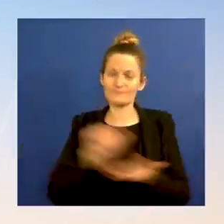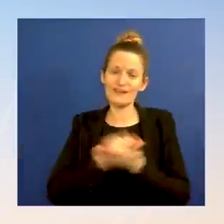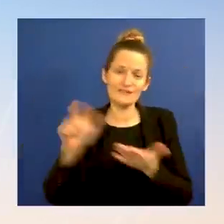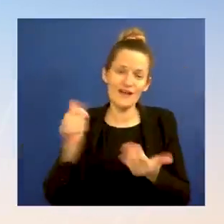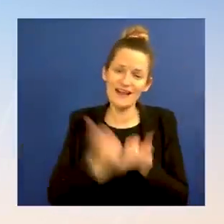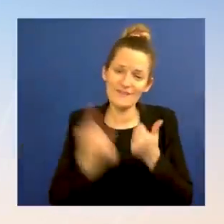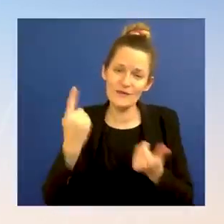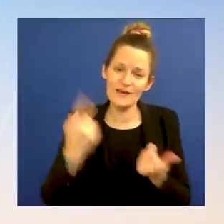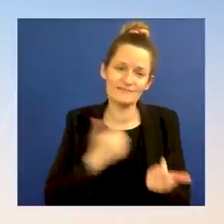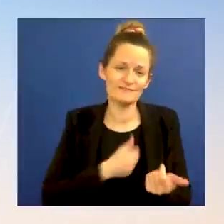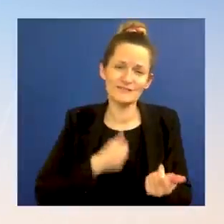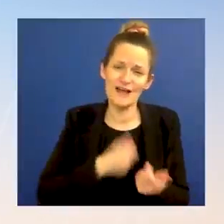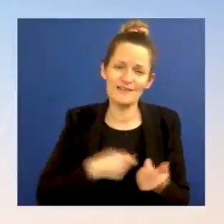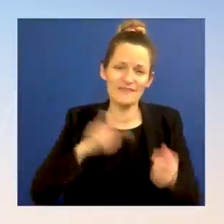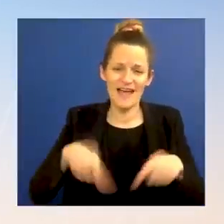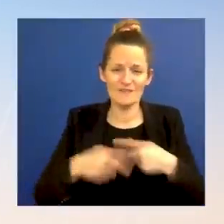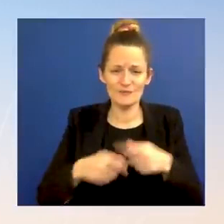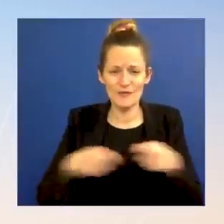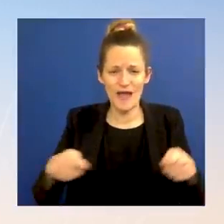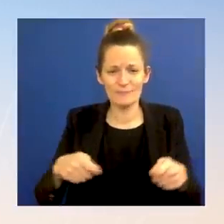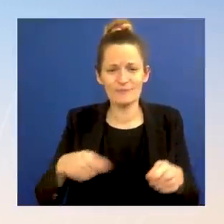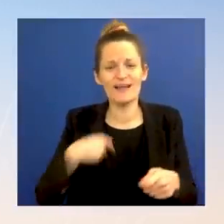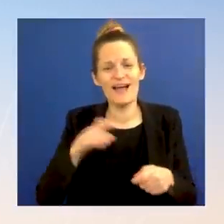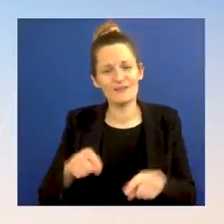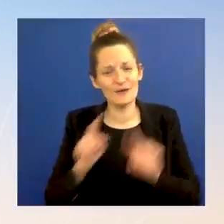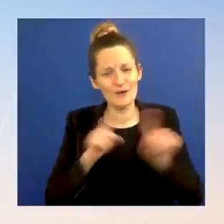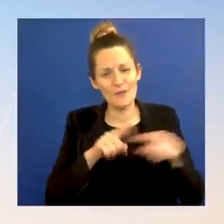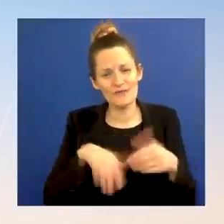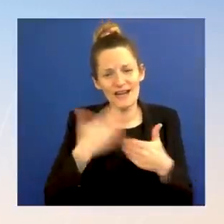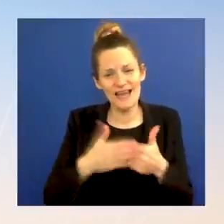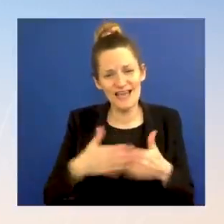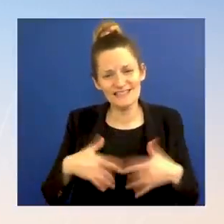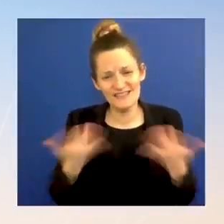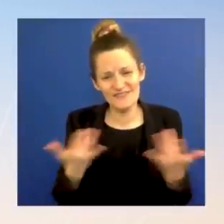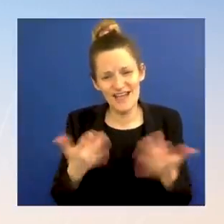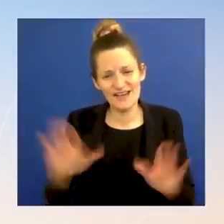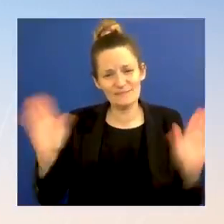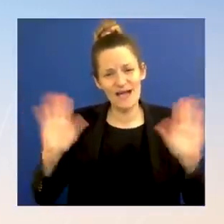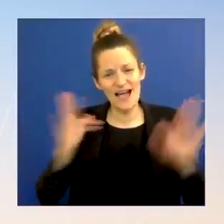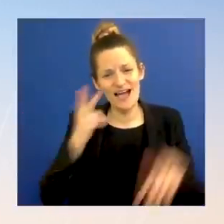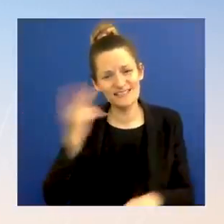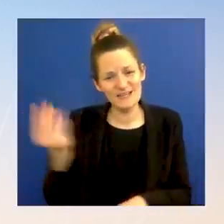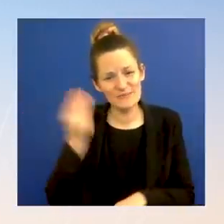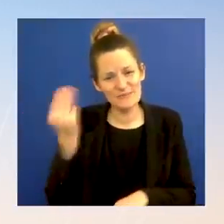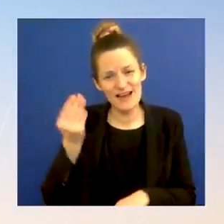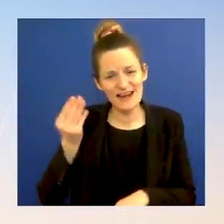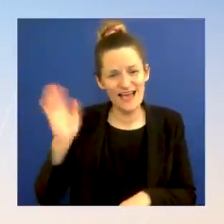next engagement here. But see you all on Monday or later today.